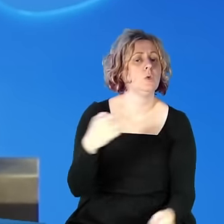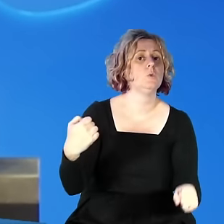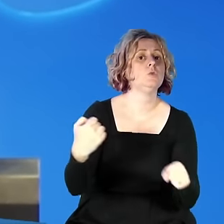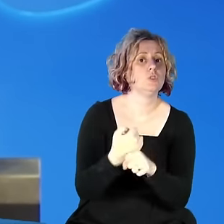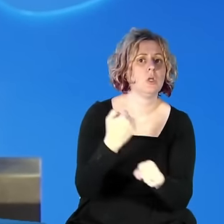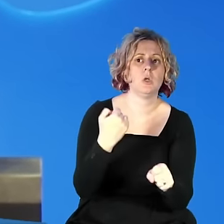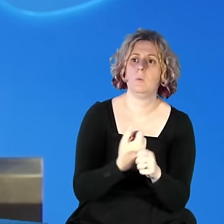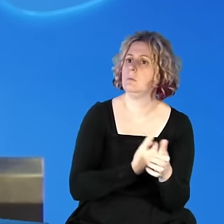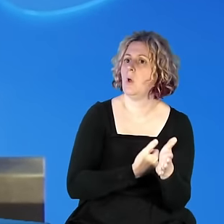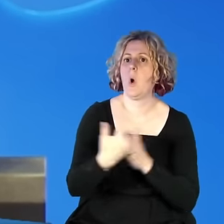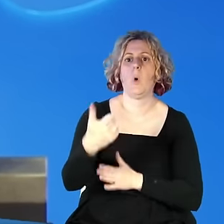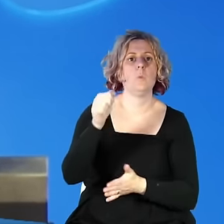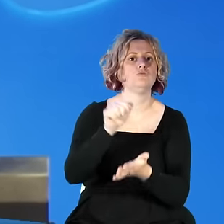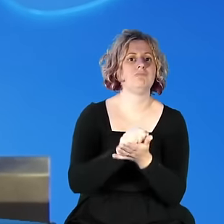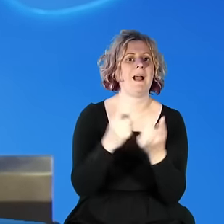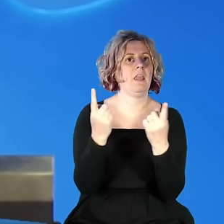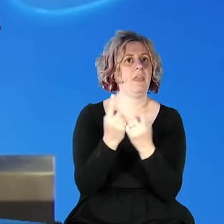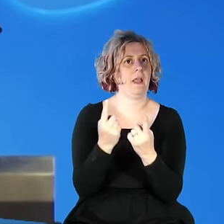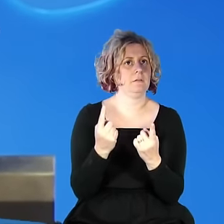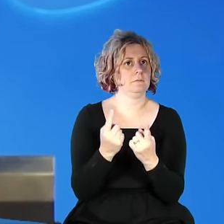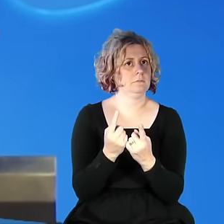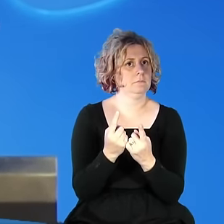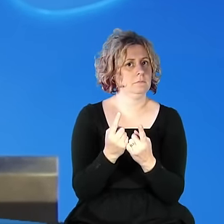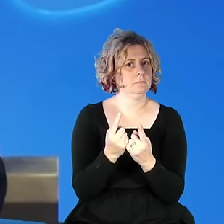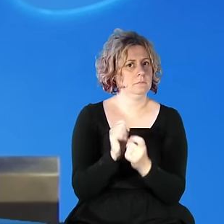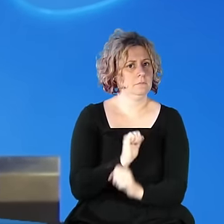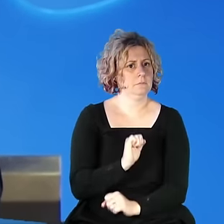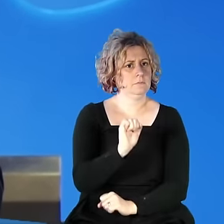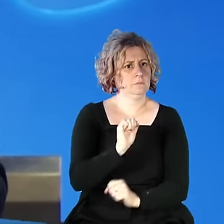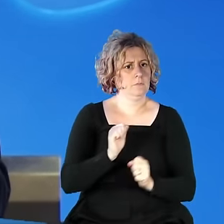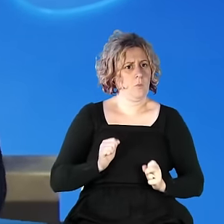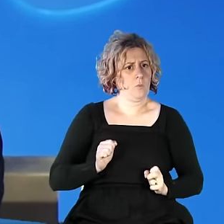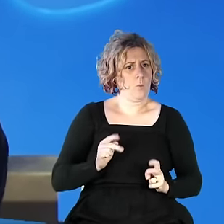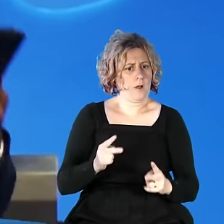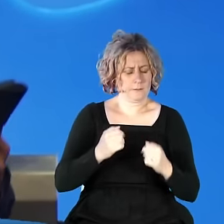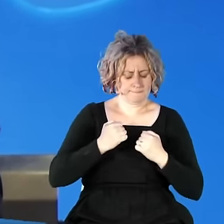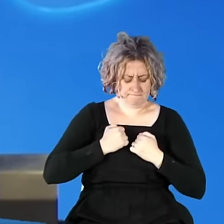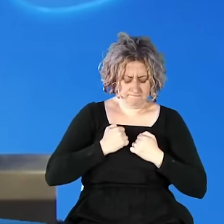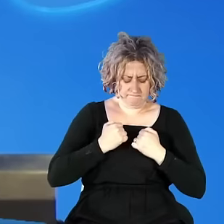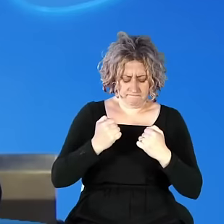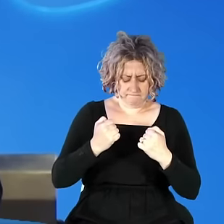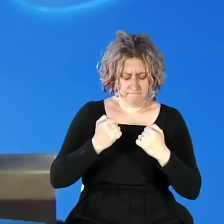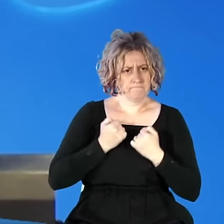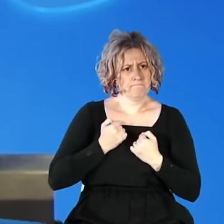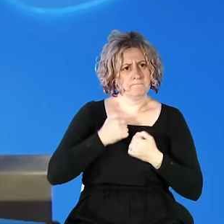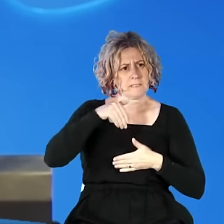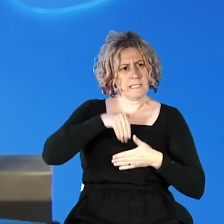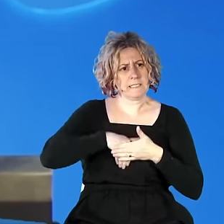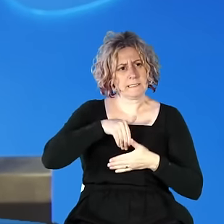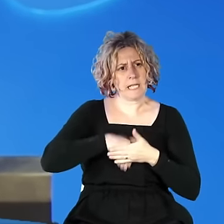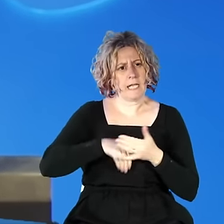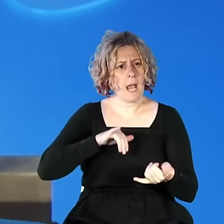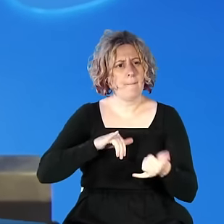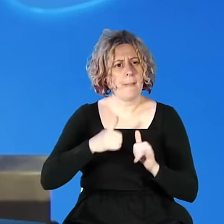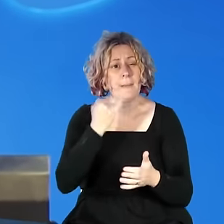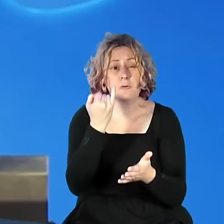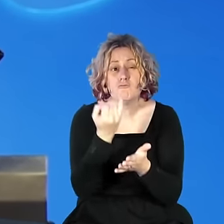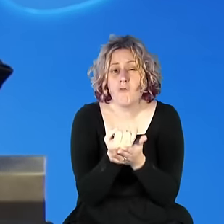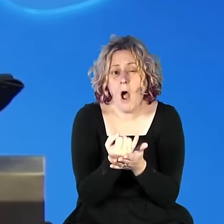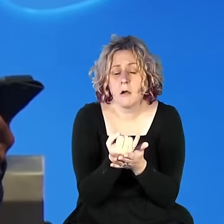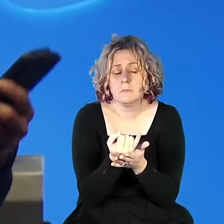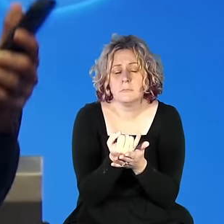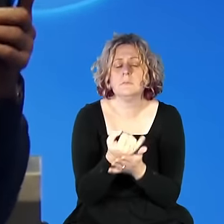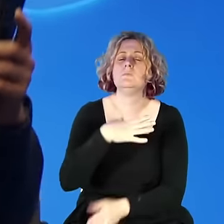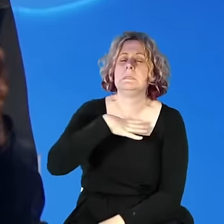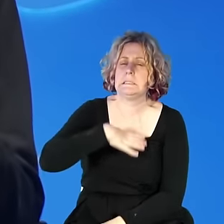are may be all wrong inside. Need to pray about it. Need to bring it to prayer. So,